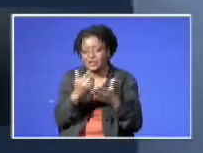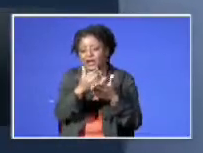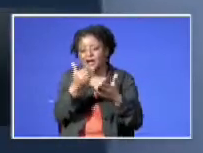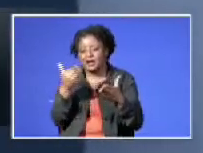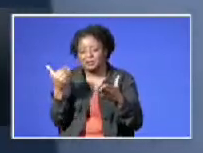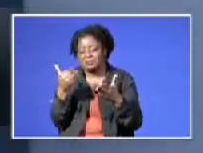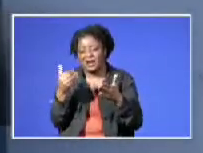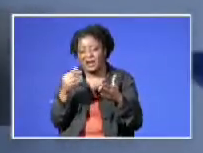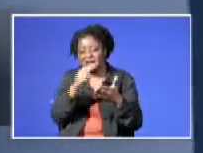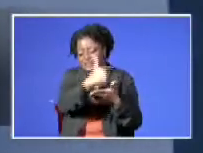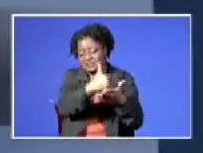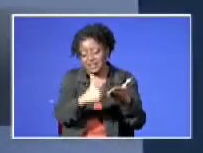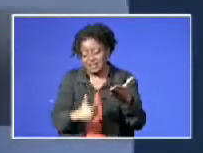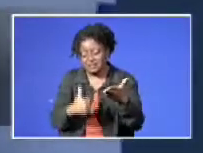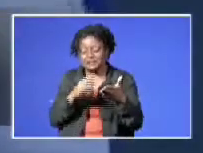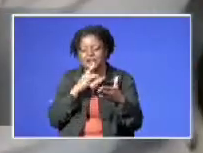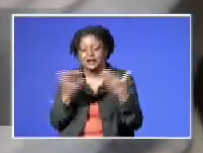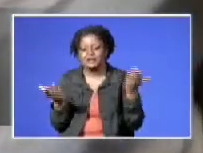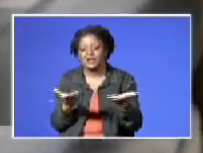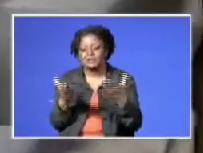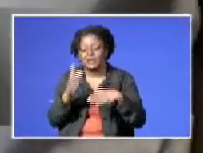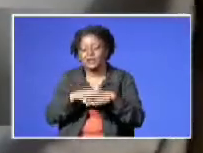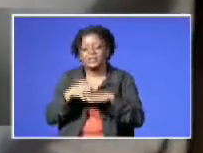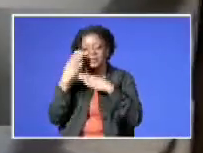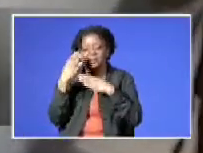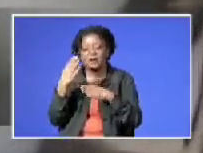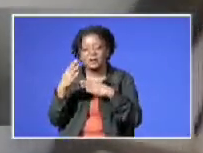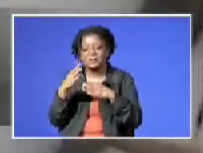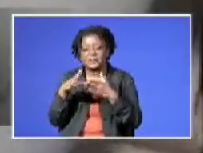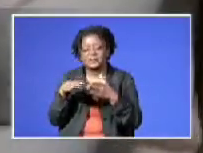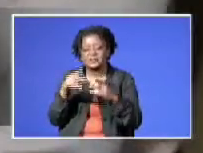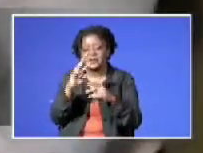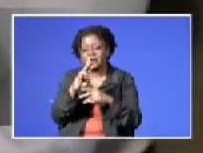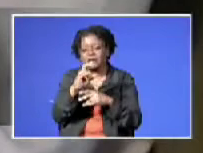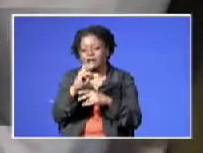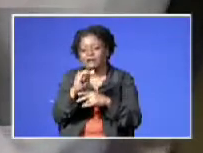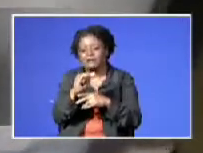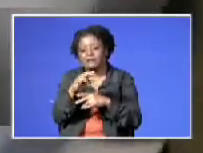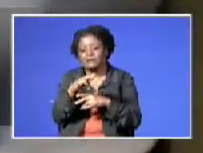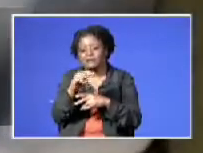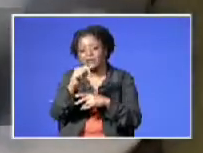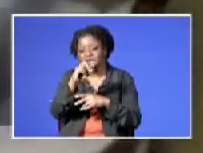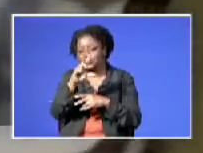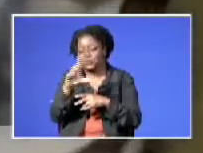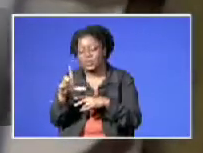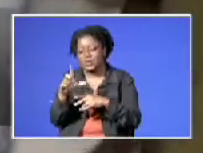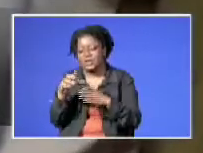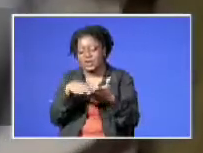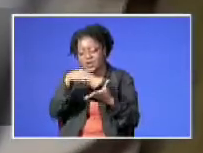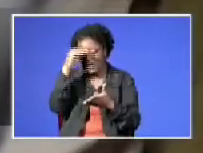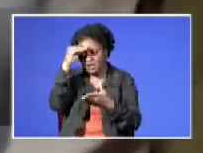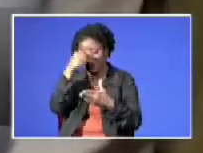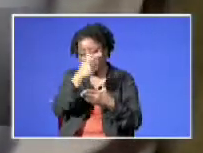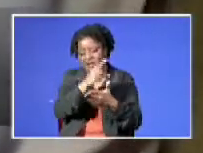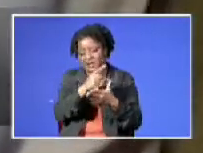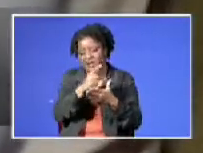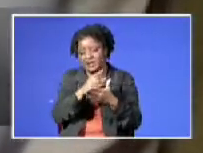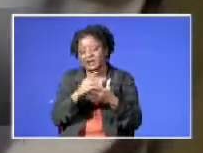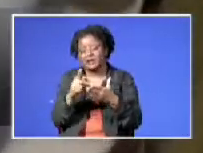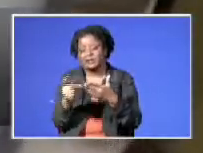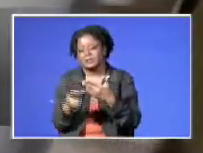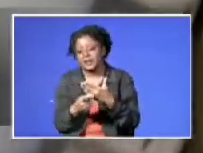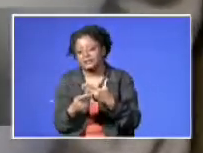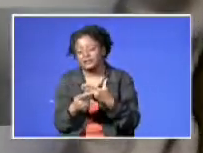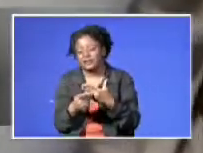are therefore available on the Bahamas Virtual Learning Platform. Now, those refresher lessons will run from 9 a.m. to 3 p.m.